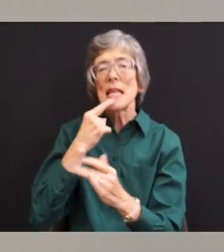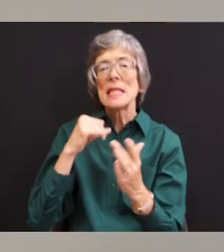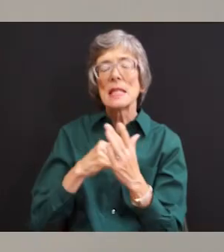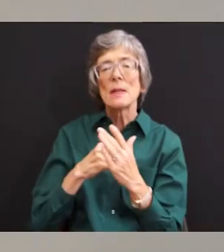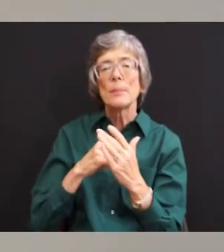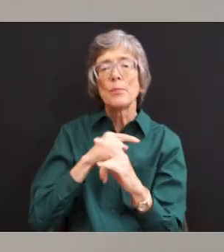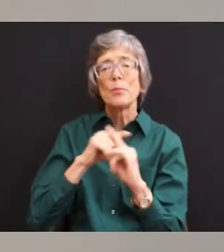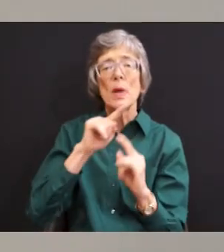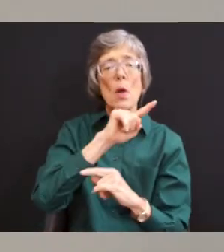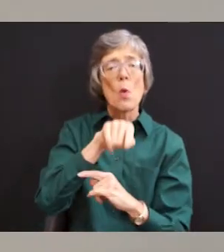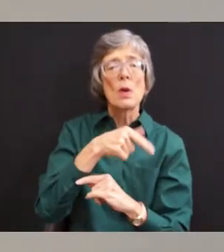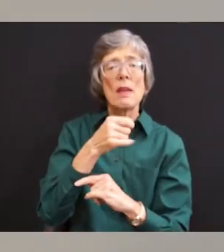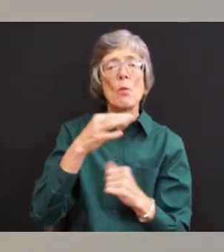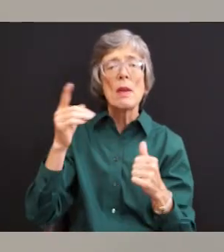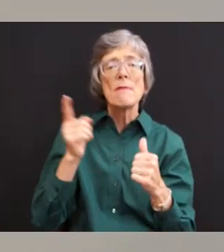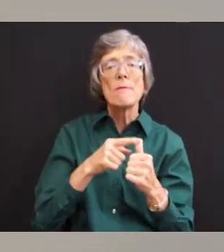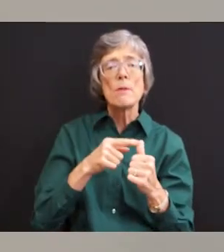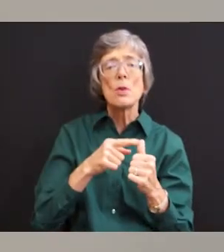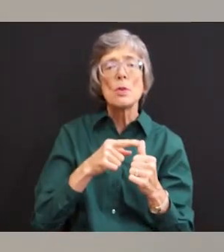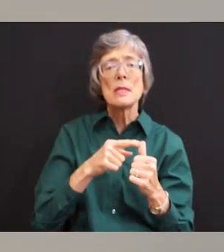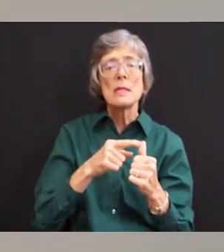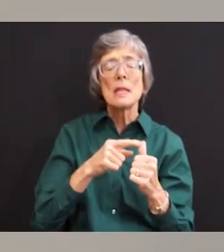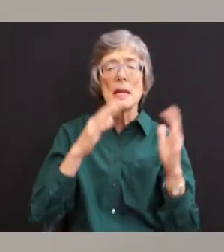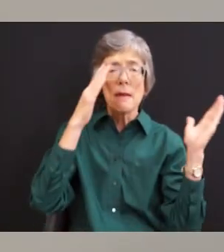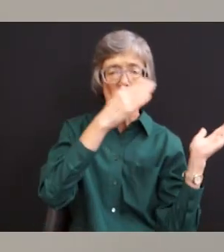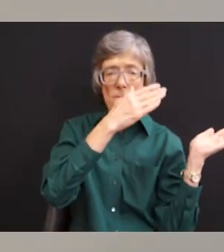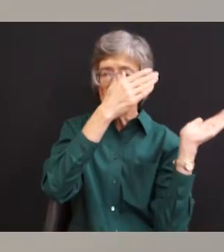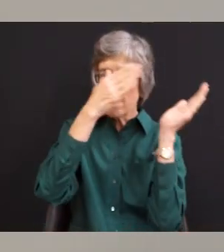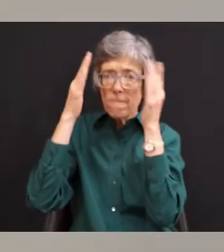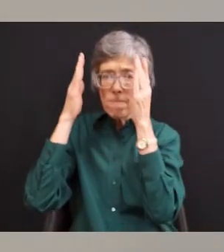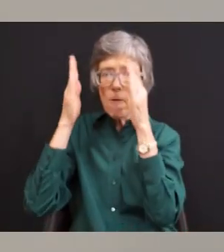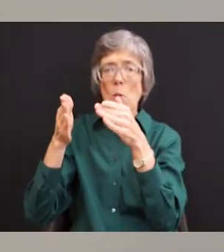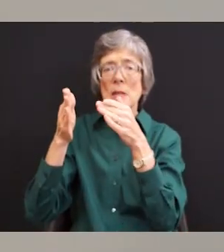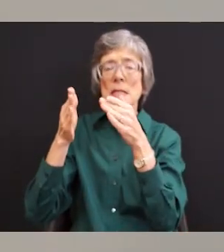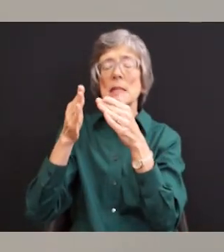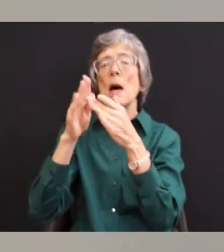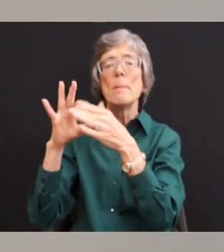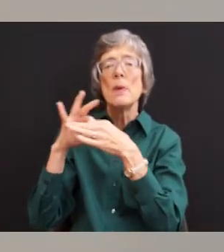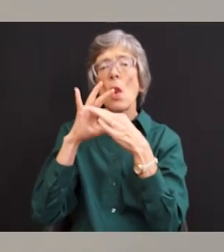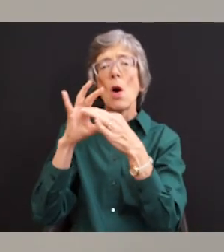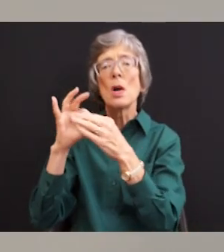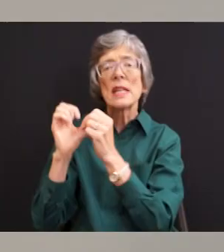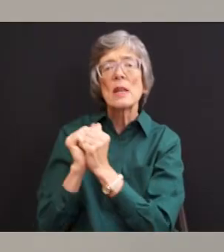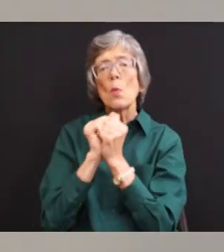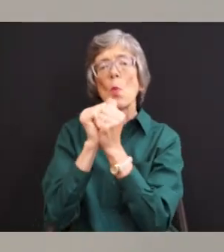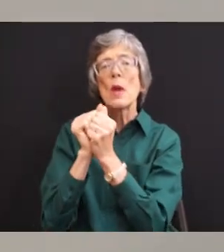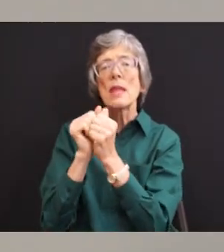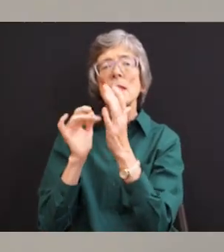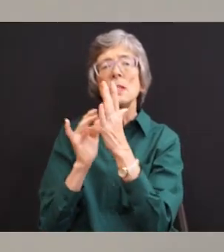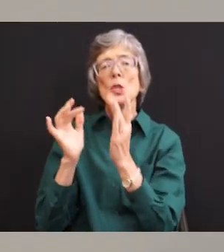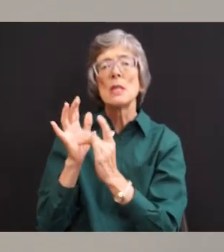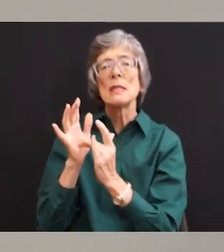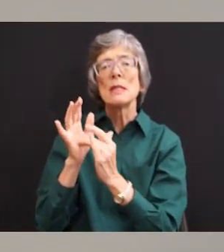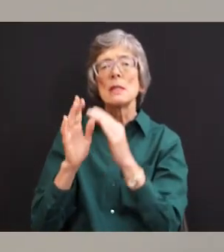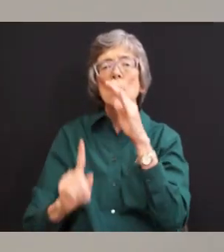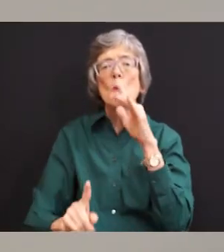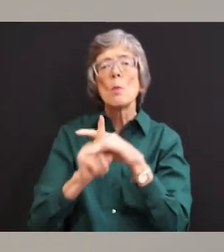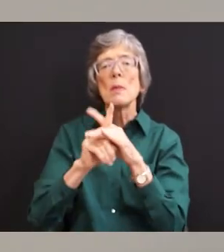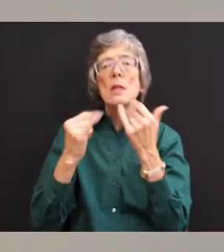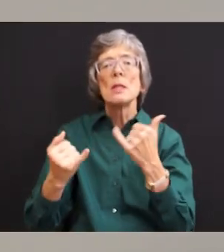if we first set ourselves about this belonging to Christ, who appears for us today at this Mass